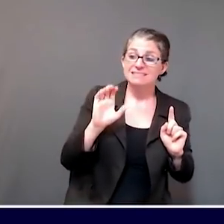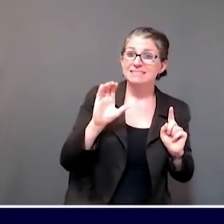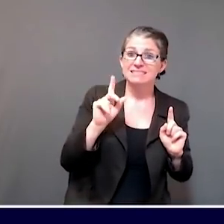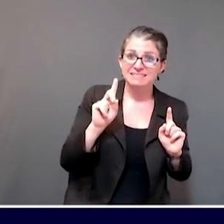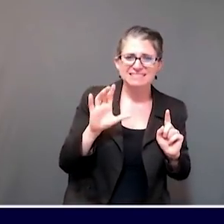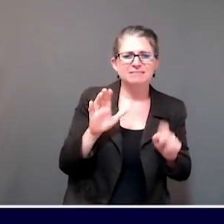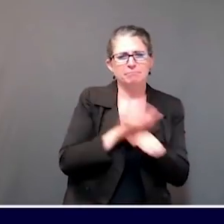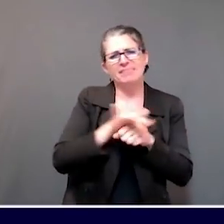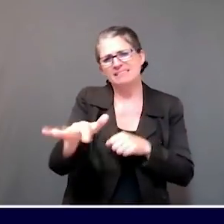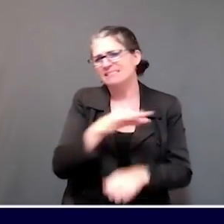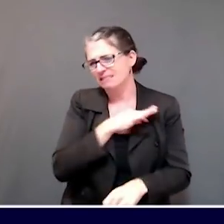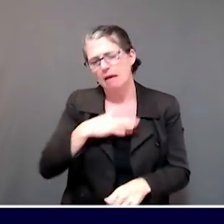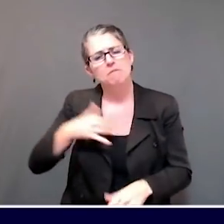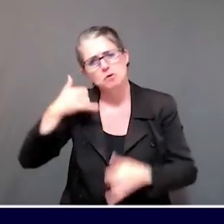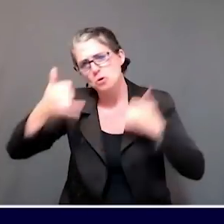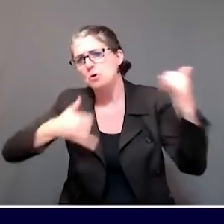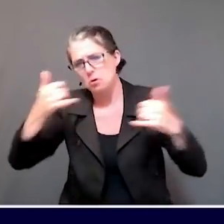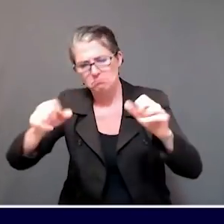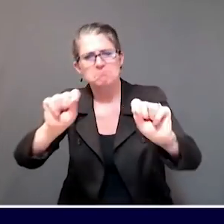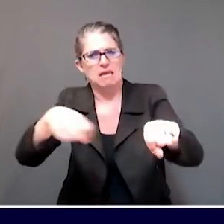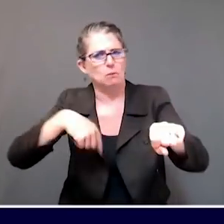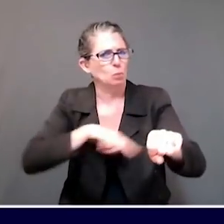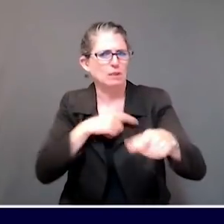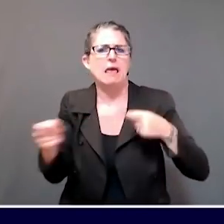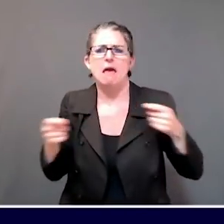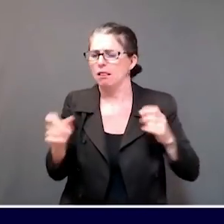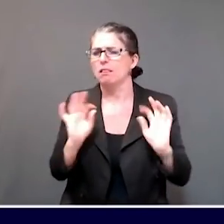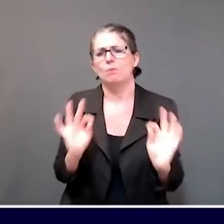to have more cases.